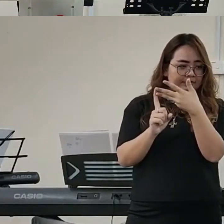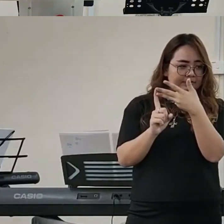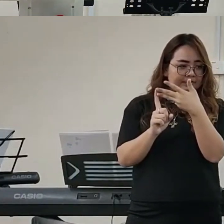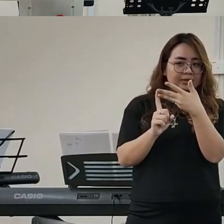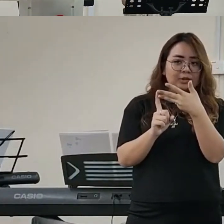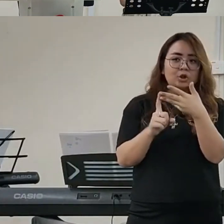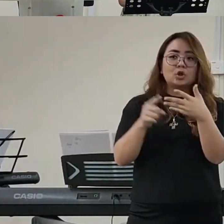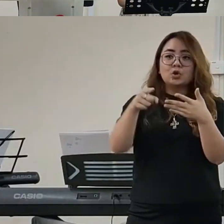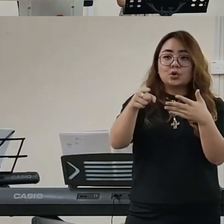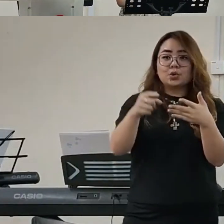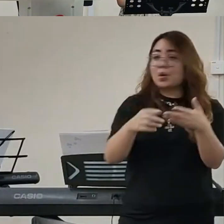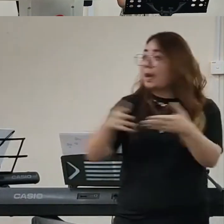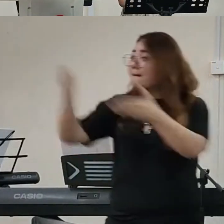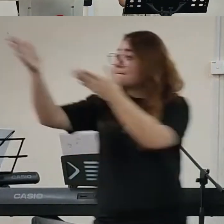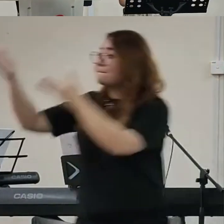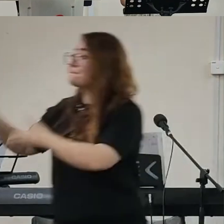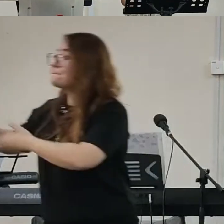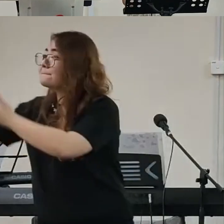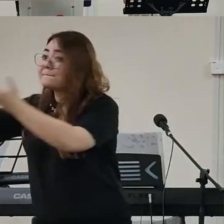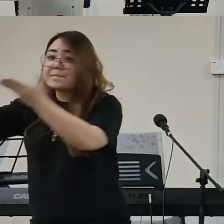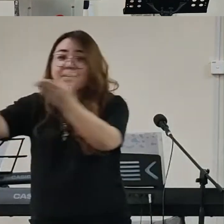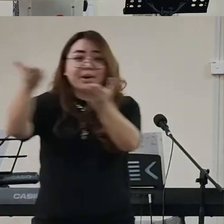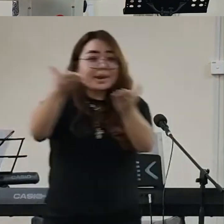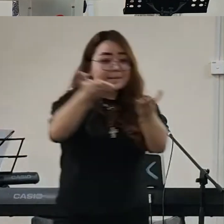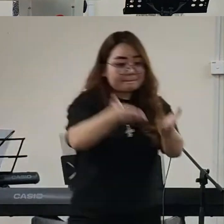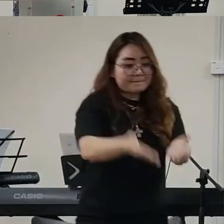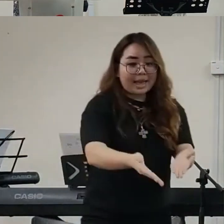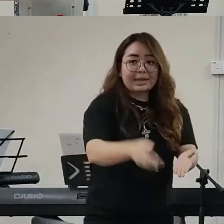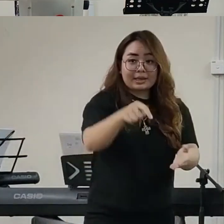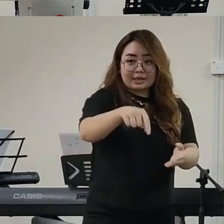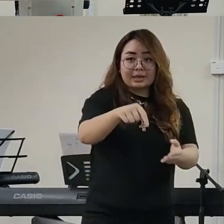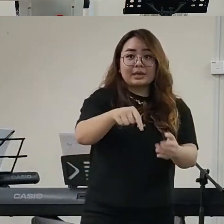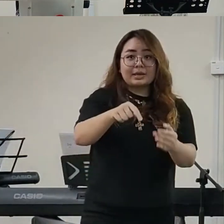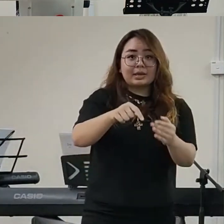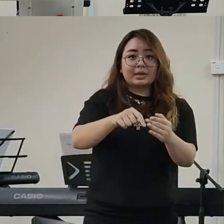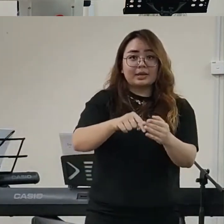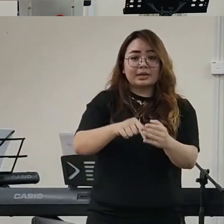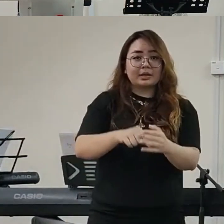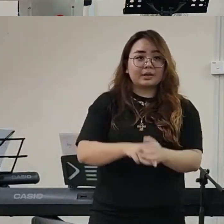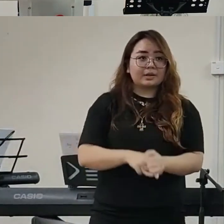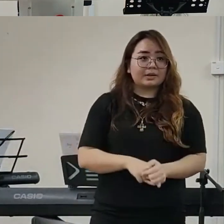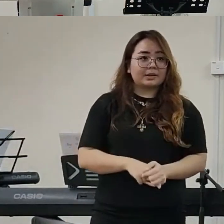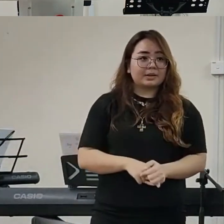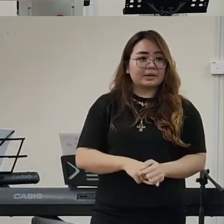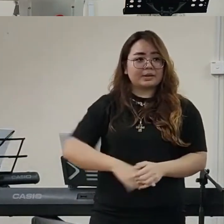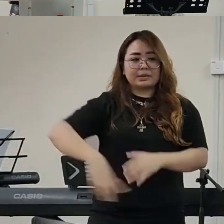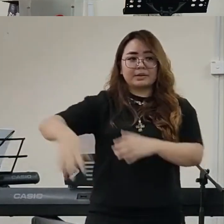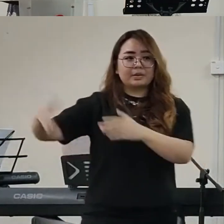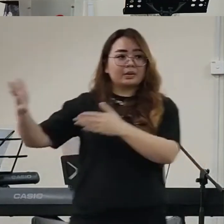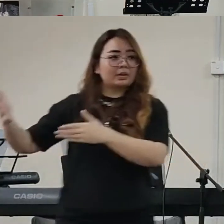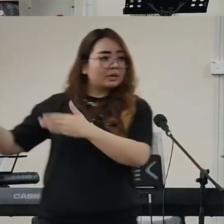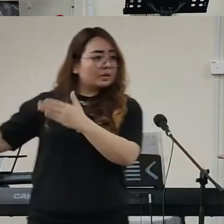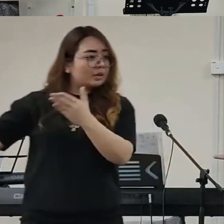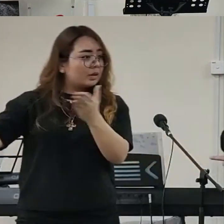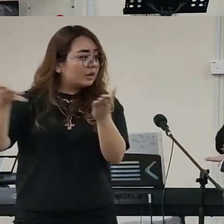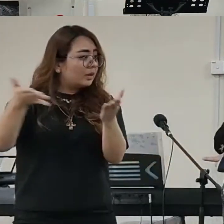back our sheep that has been driven away or got lost. And that